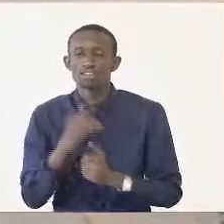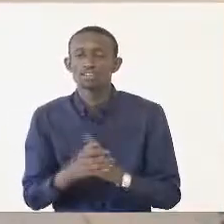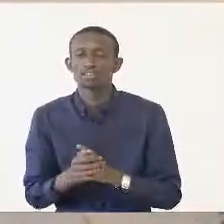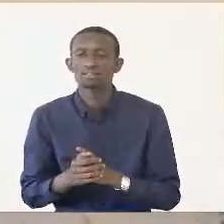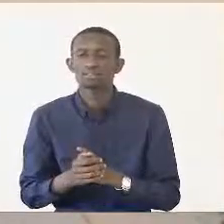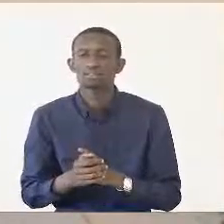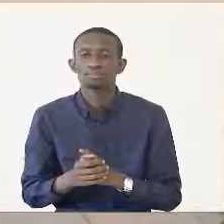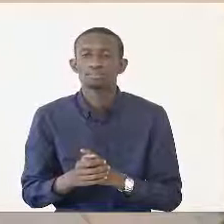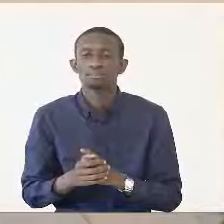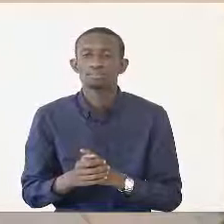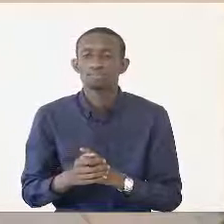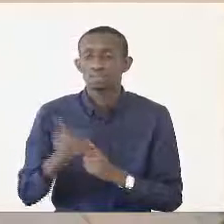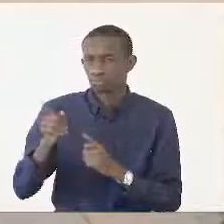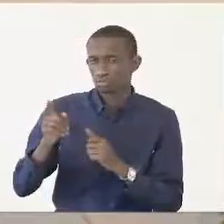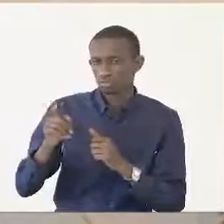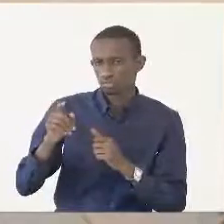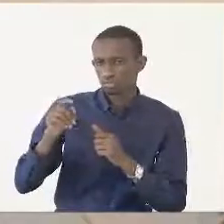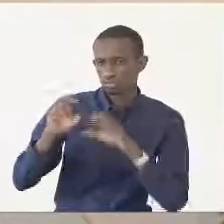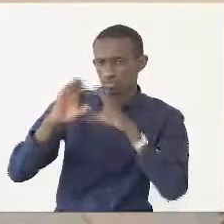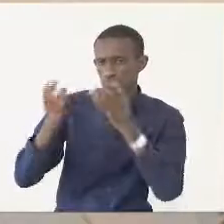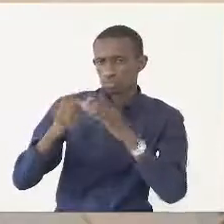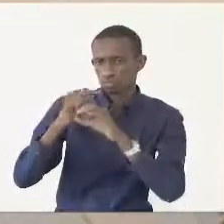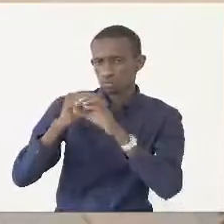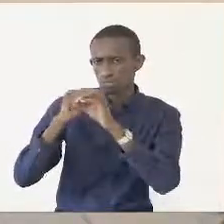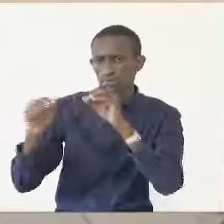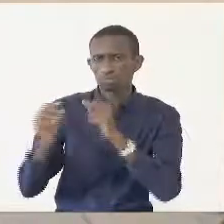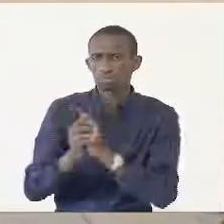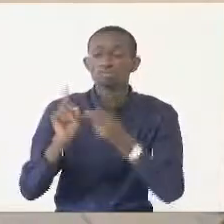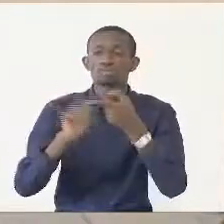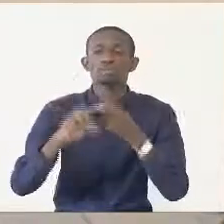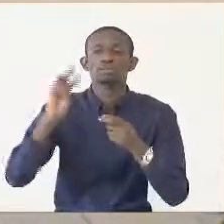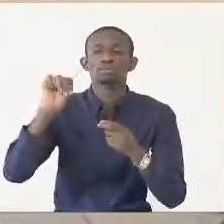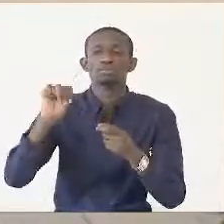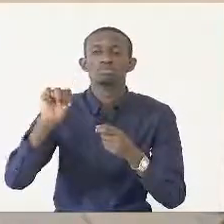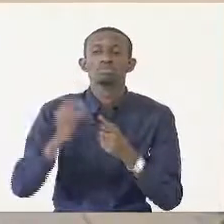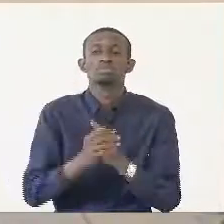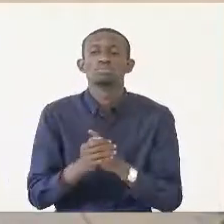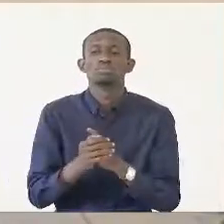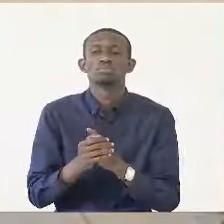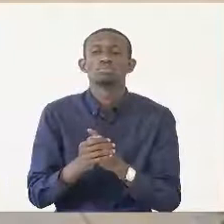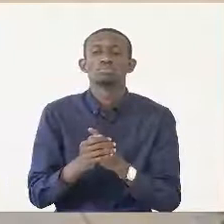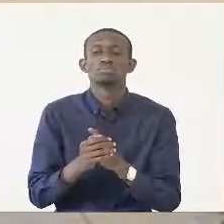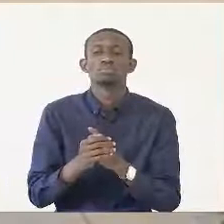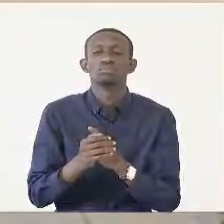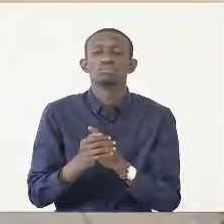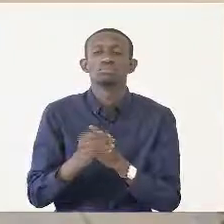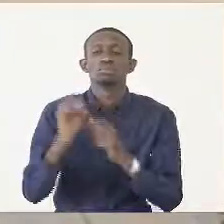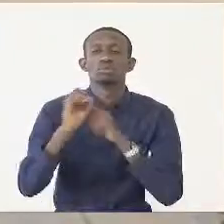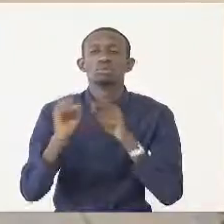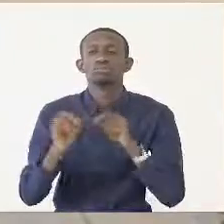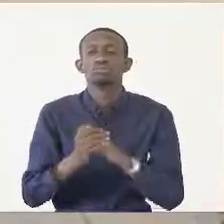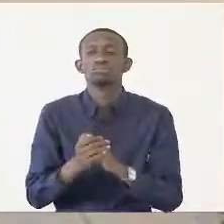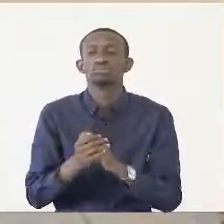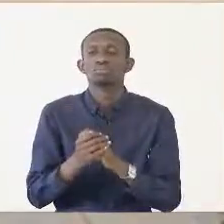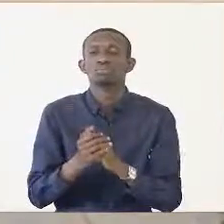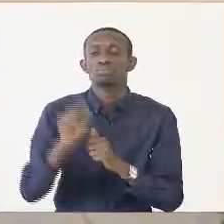of theta white plus mass, and this is the speed then